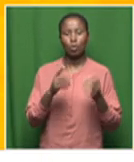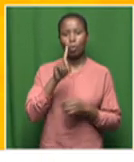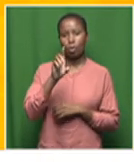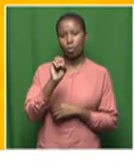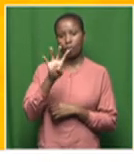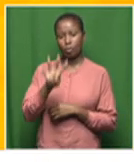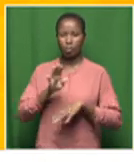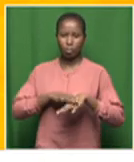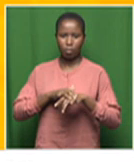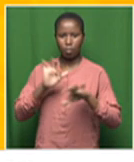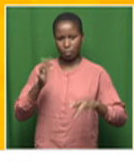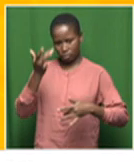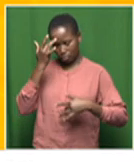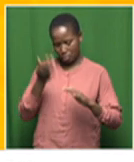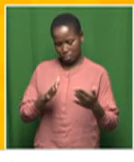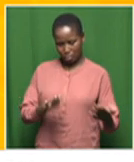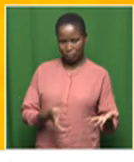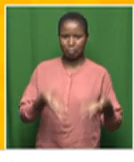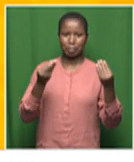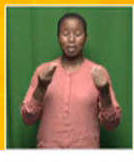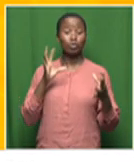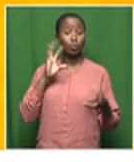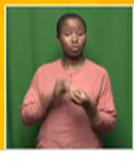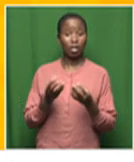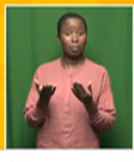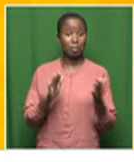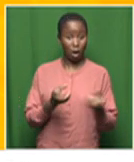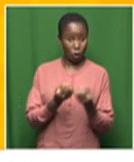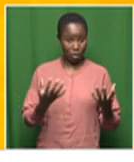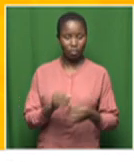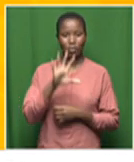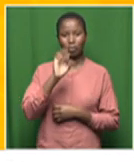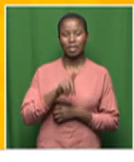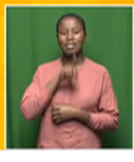more COVID-19-related deaths, and this takes the total number of fatalities to